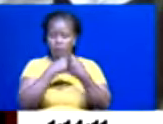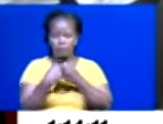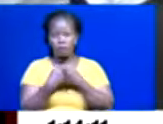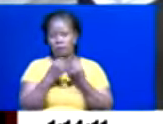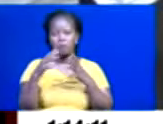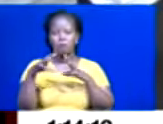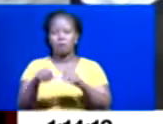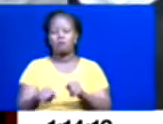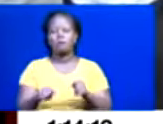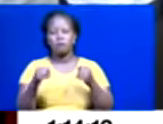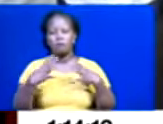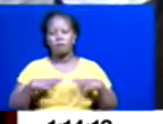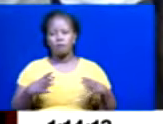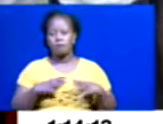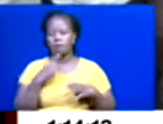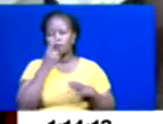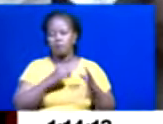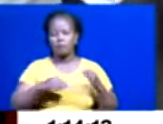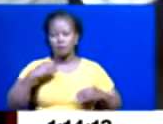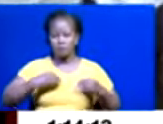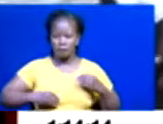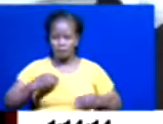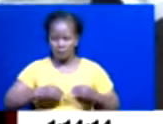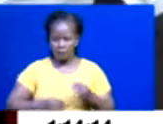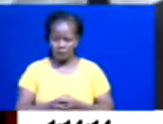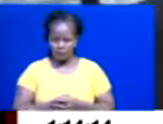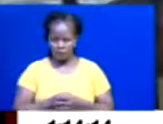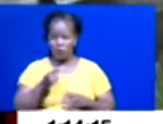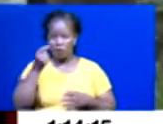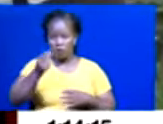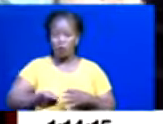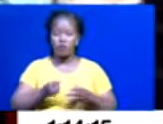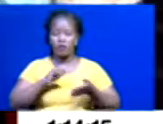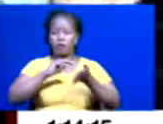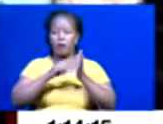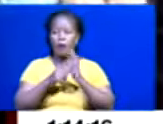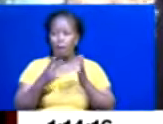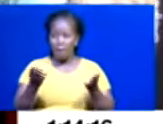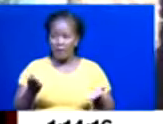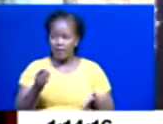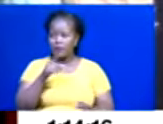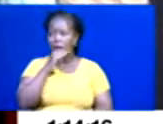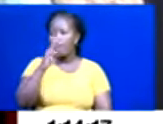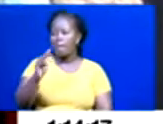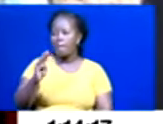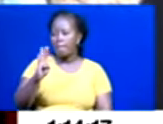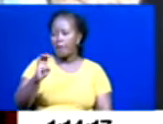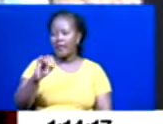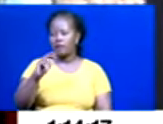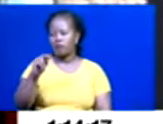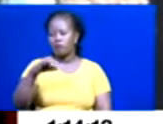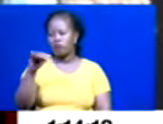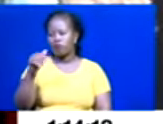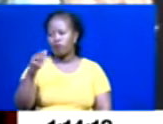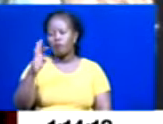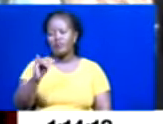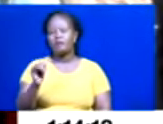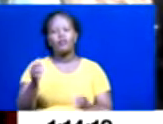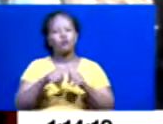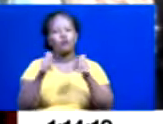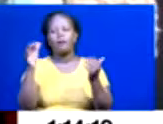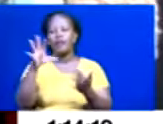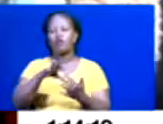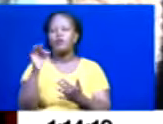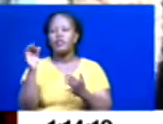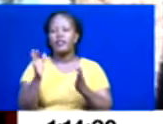PWD's representative Benjamin Koech. The ruling now means that Benjamin Koech has been properly nominated and will now be